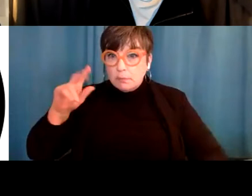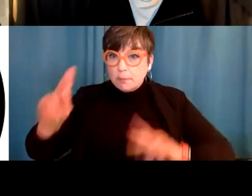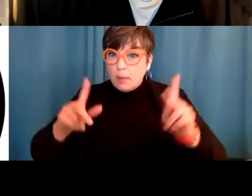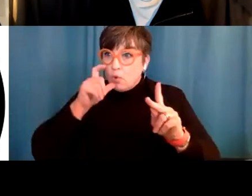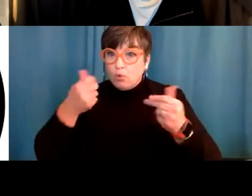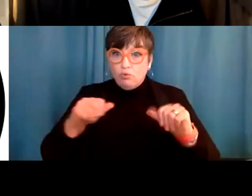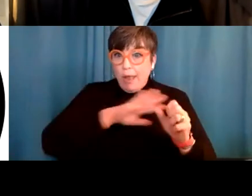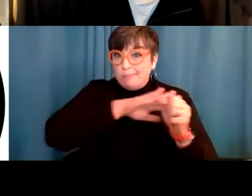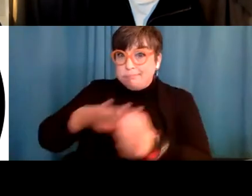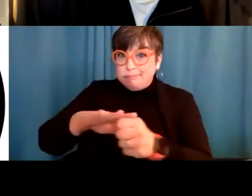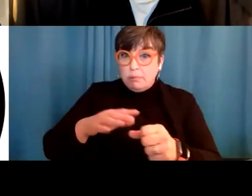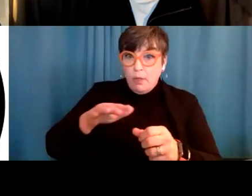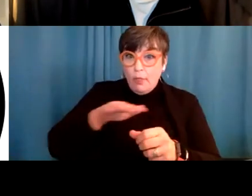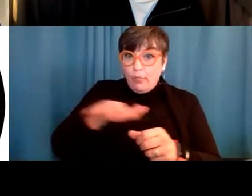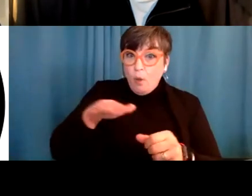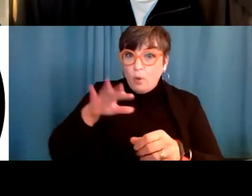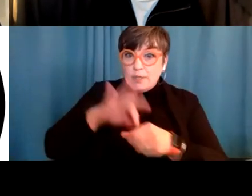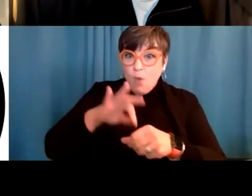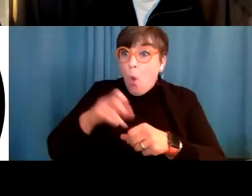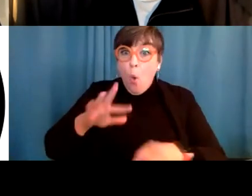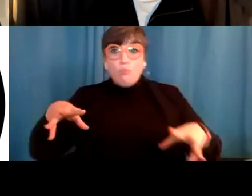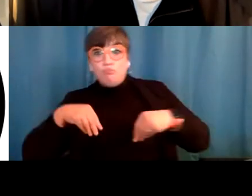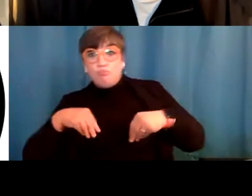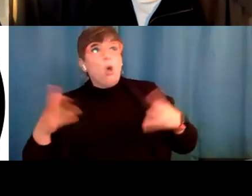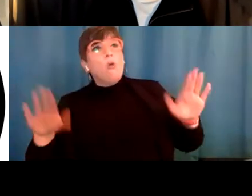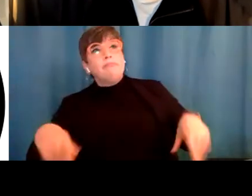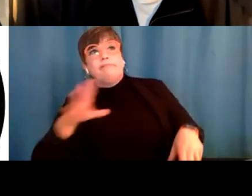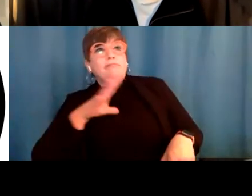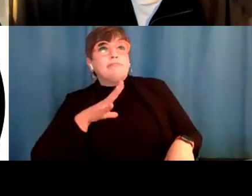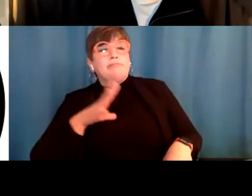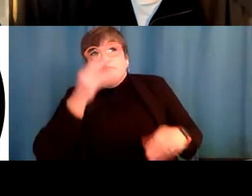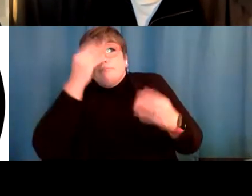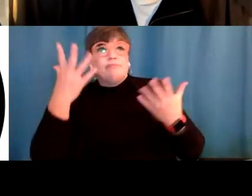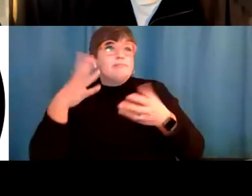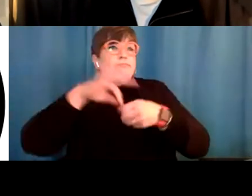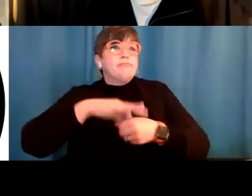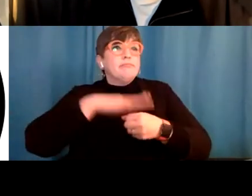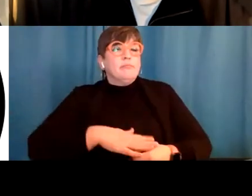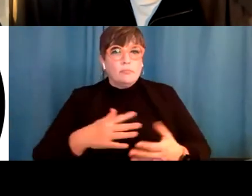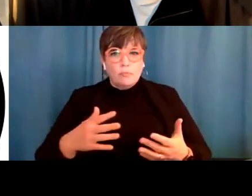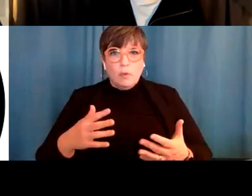vote or who are okay with their votes being suppressed, they share